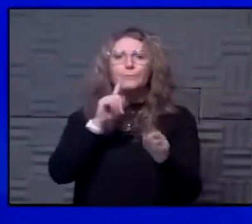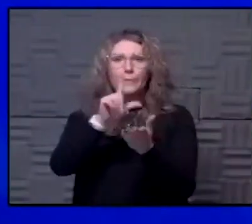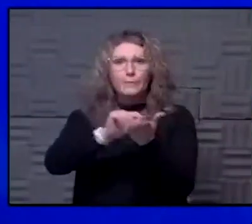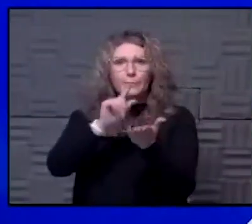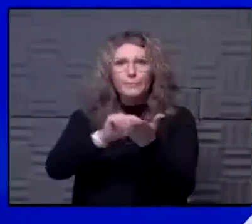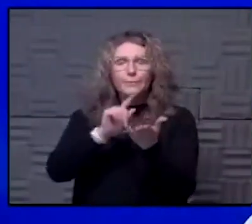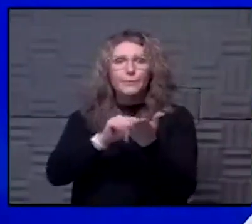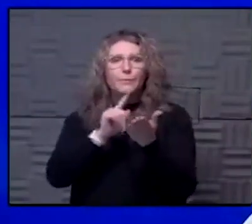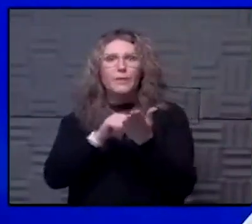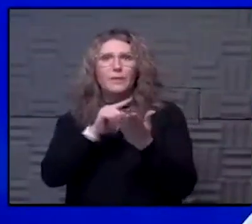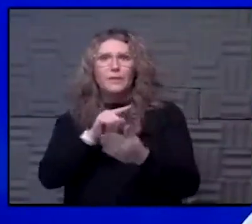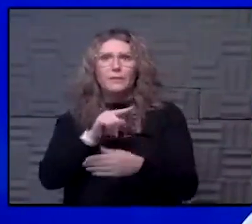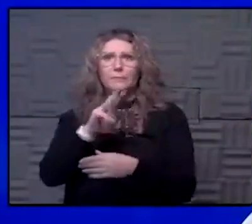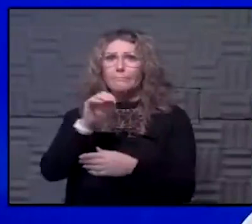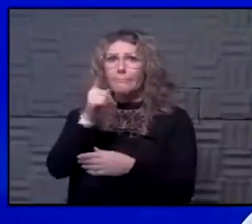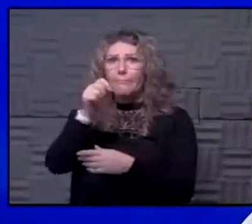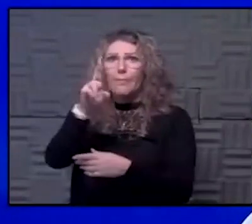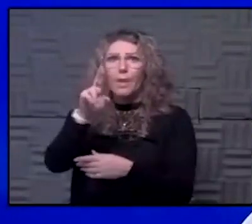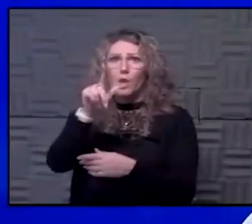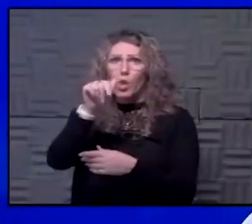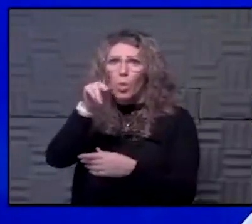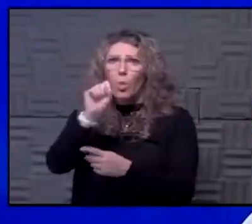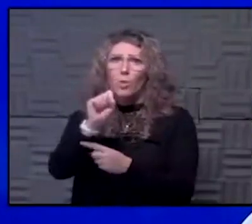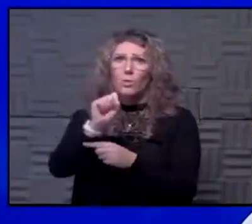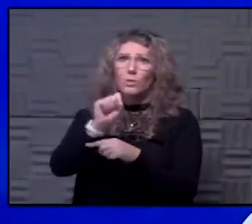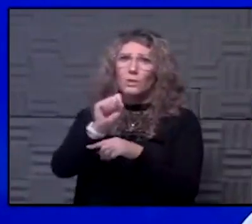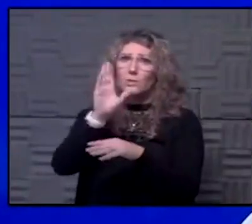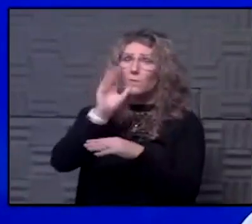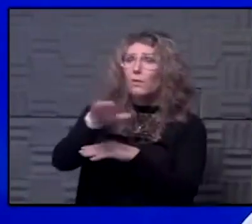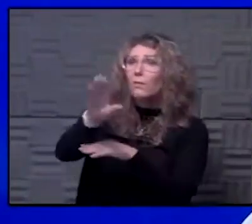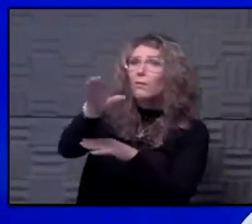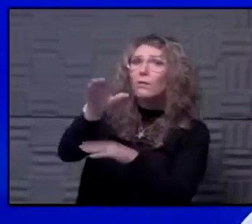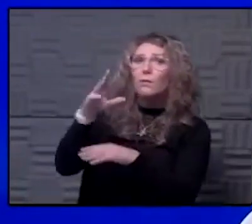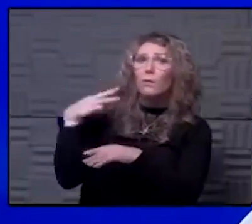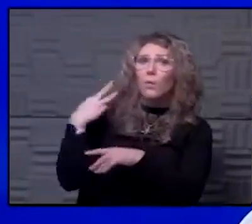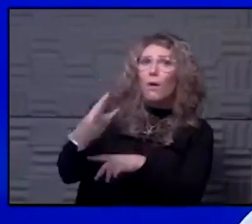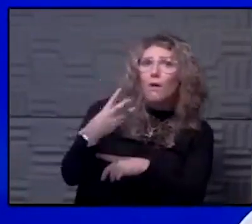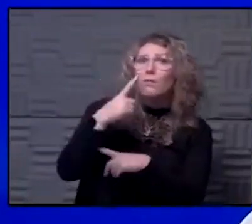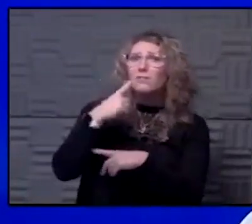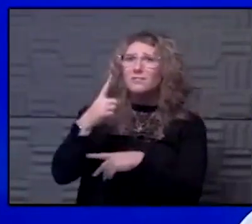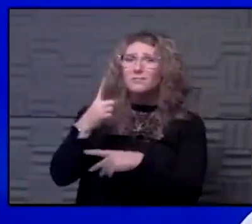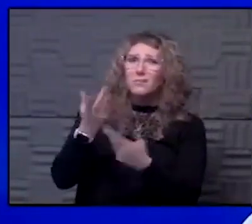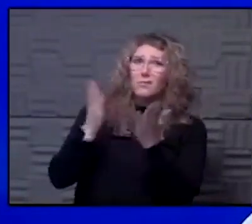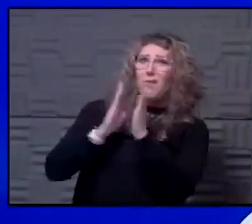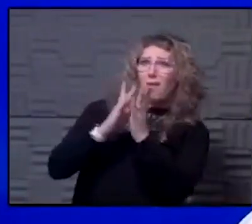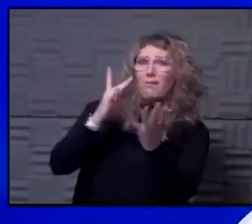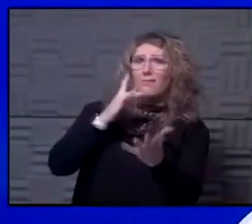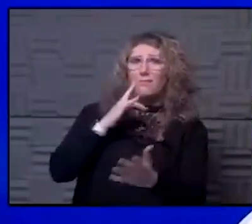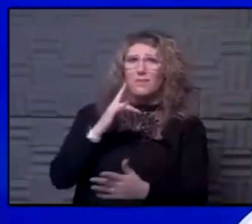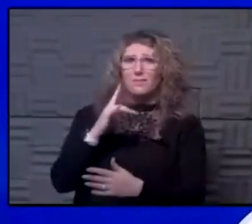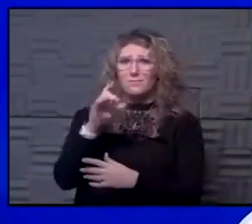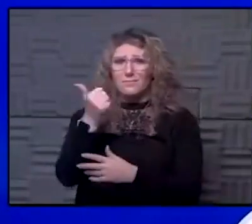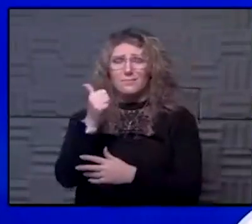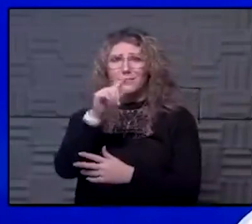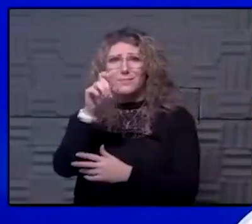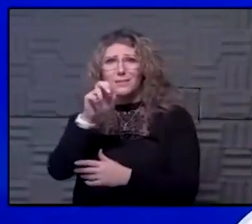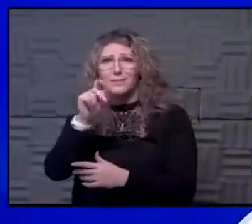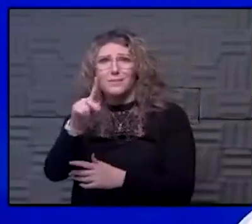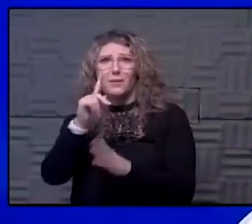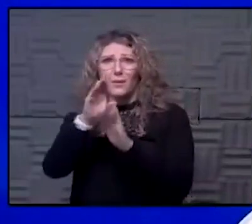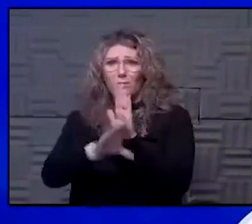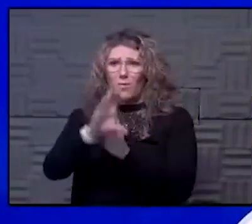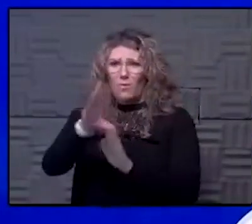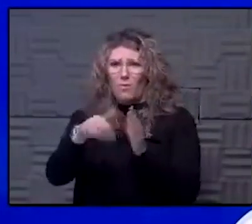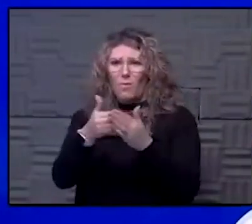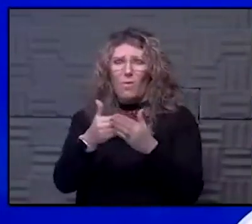to Washington, D.C. about the problems in the Missouri things and distribution, and that the 10 zip codes in the Kansas City metropolitan area